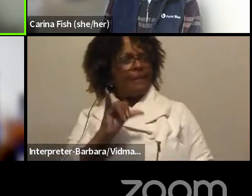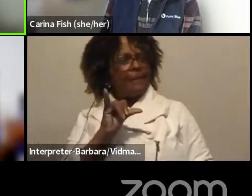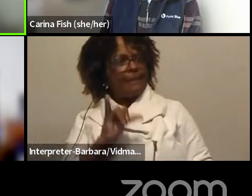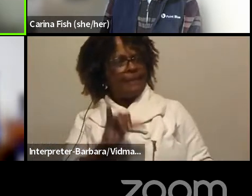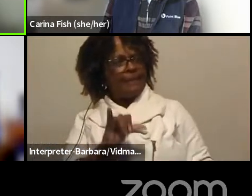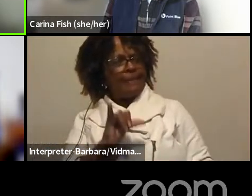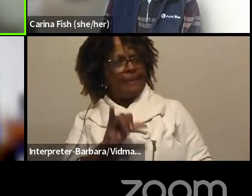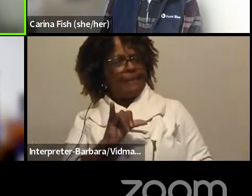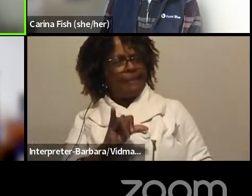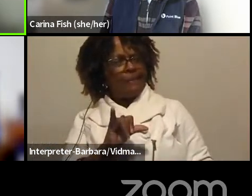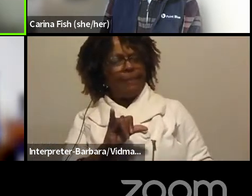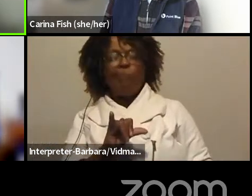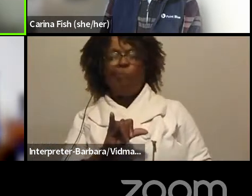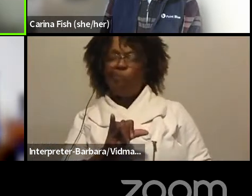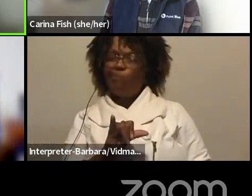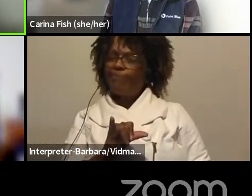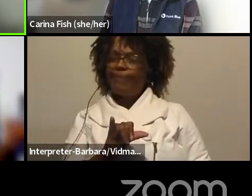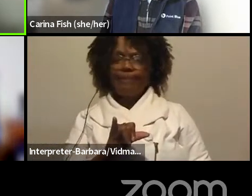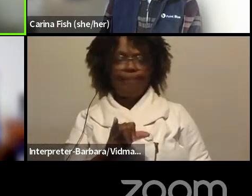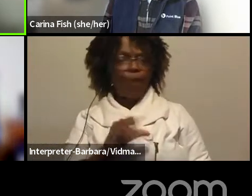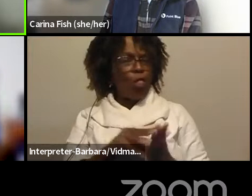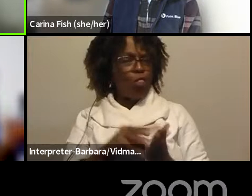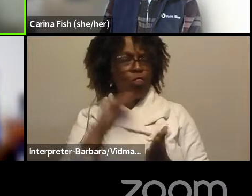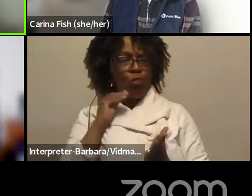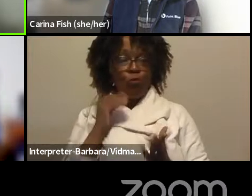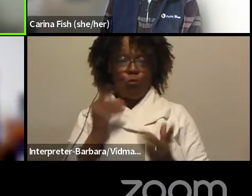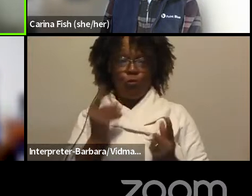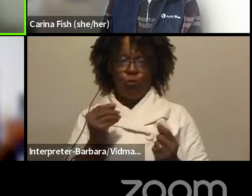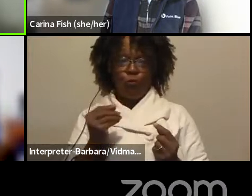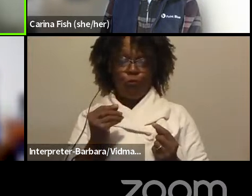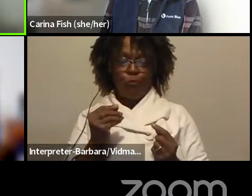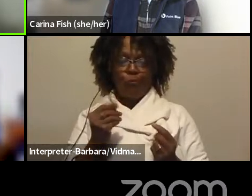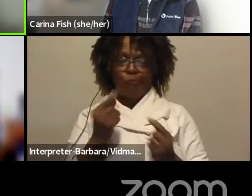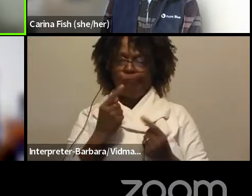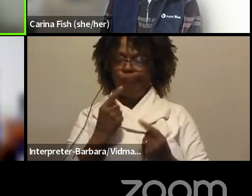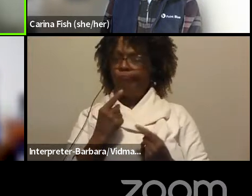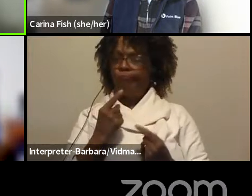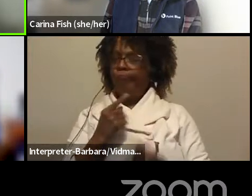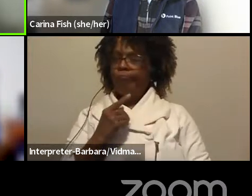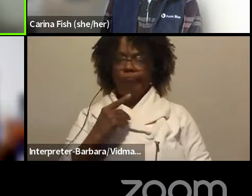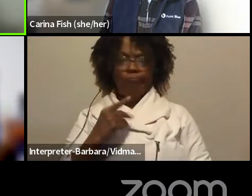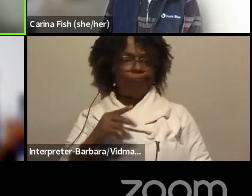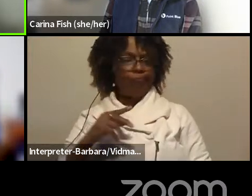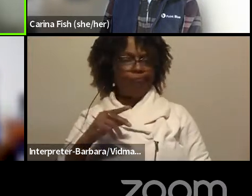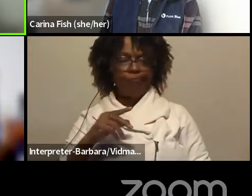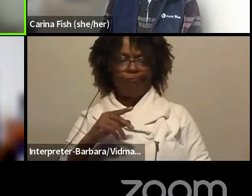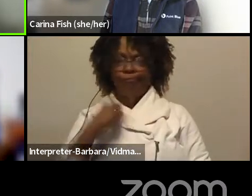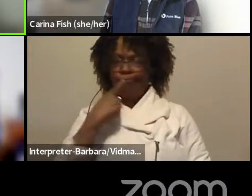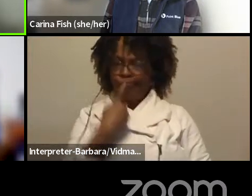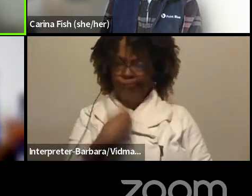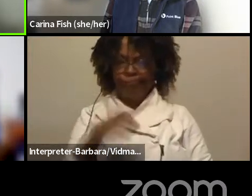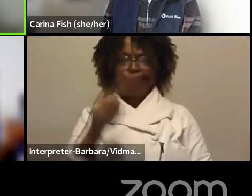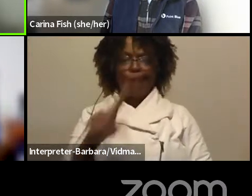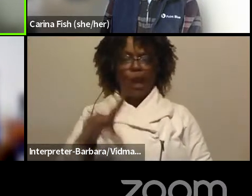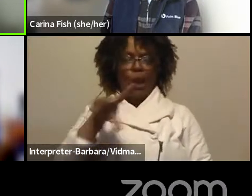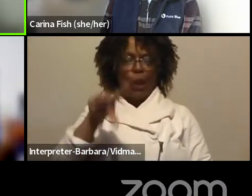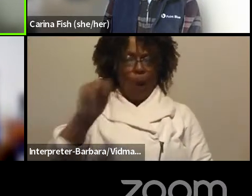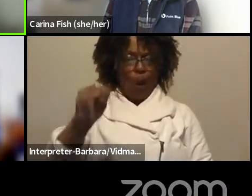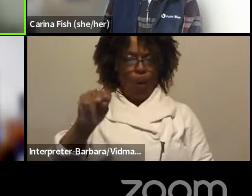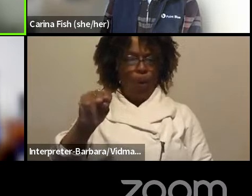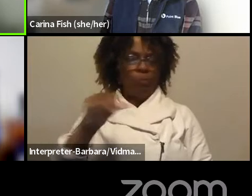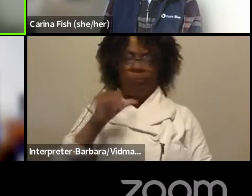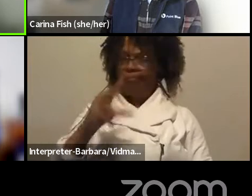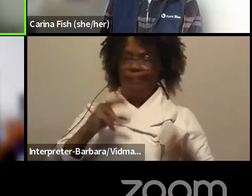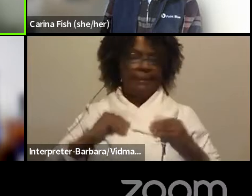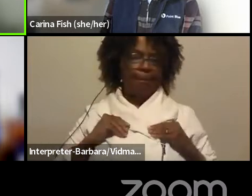no, and realizing that despite talking to people in the department,